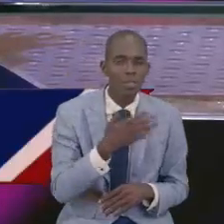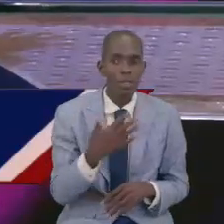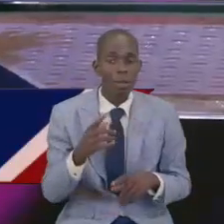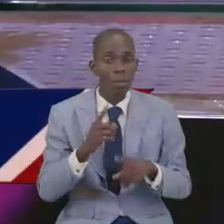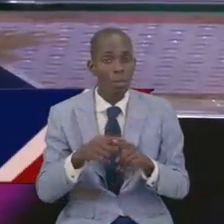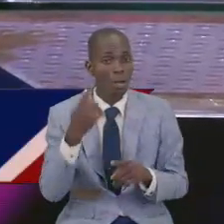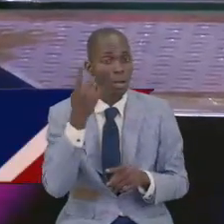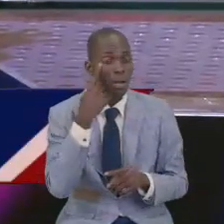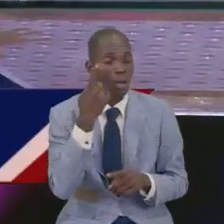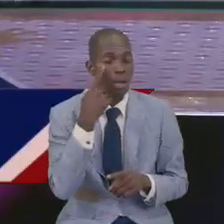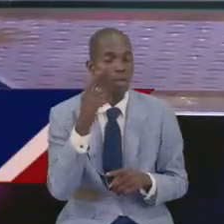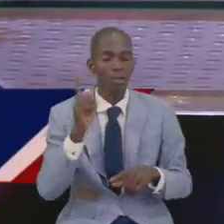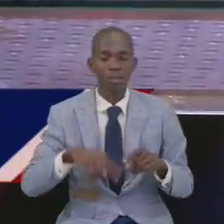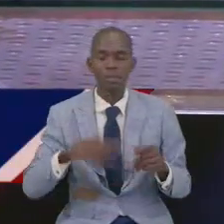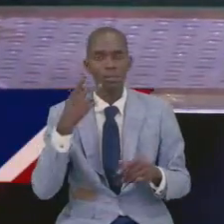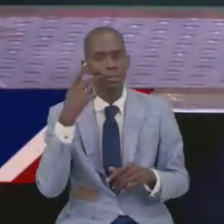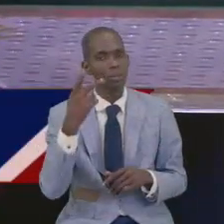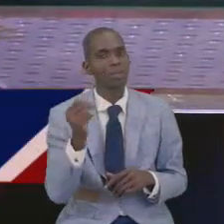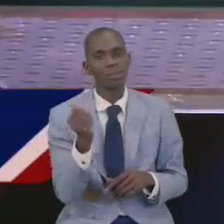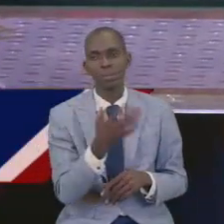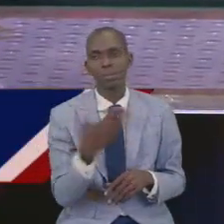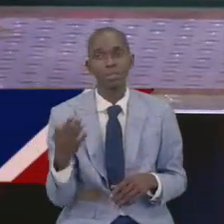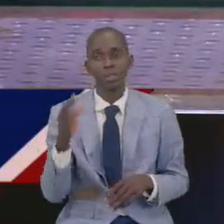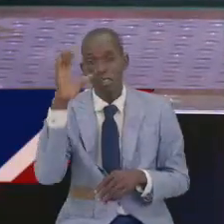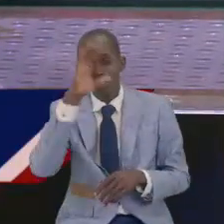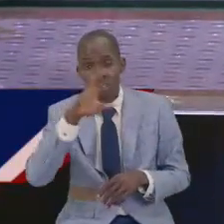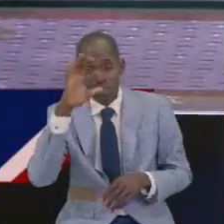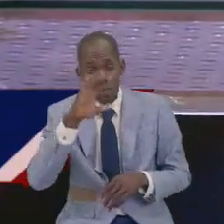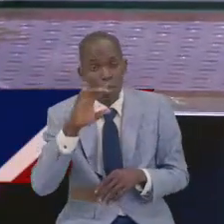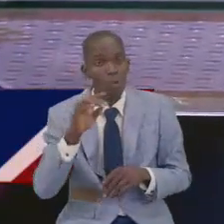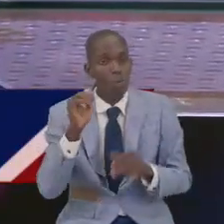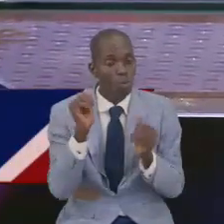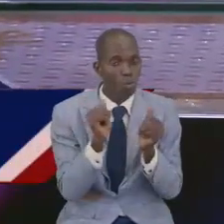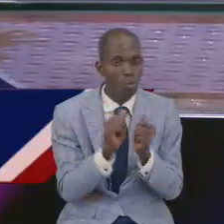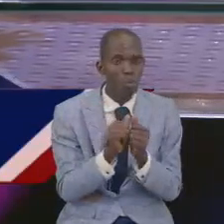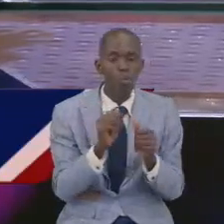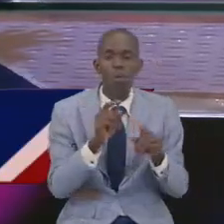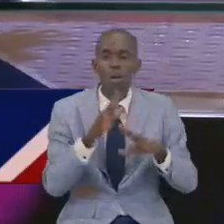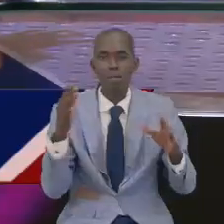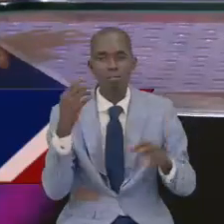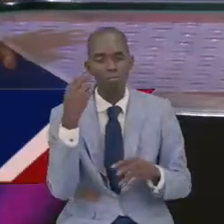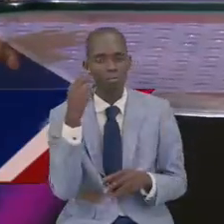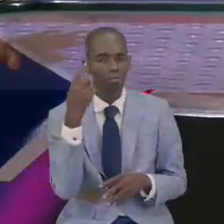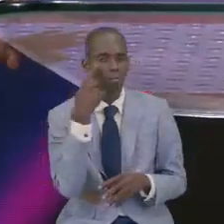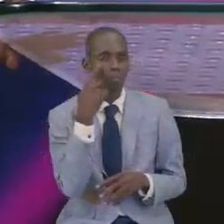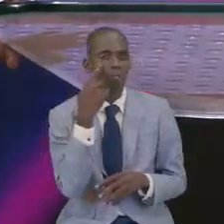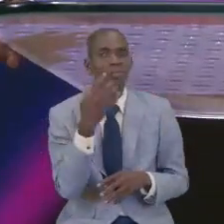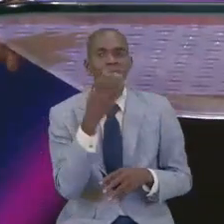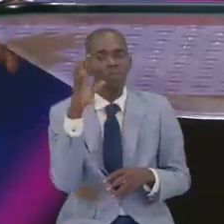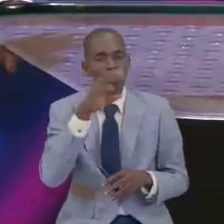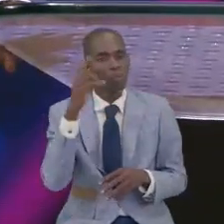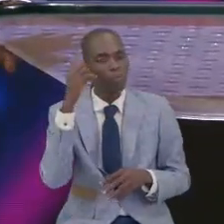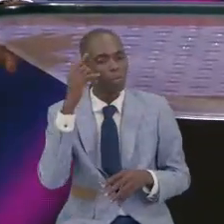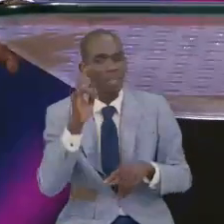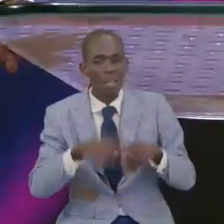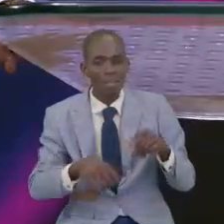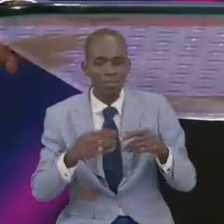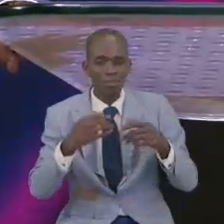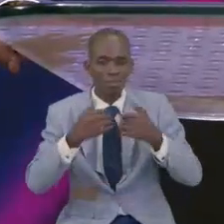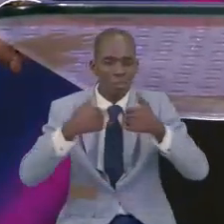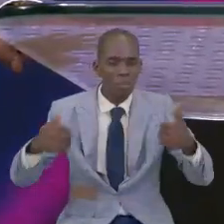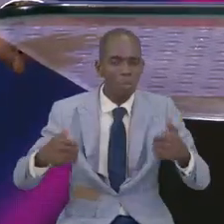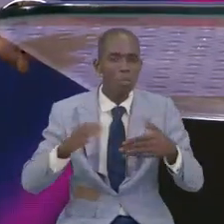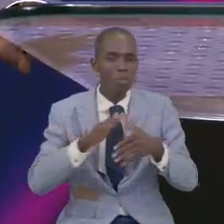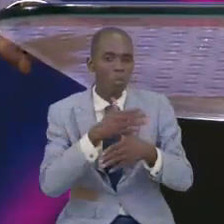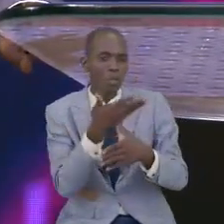are sightless seekers. They're seeking, but they don't have any sight to even distinguish and differentiate between